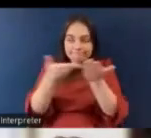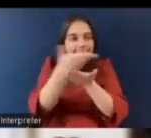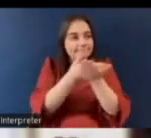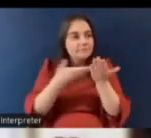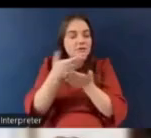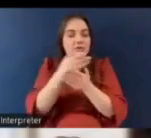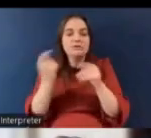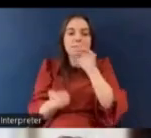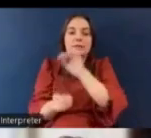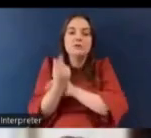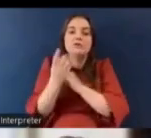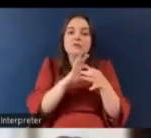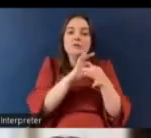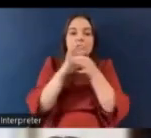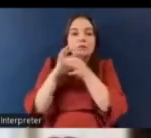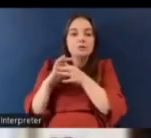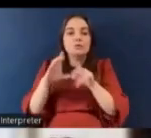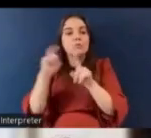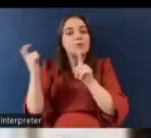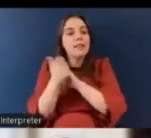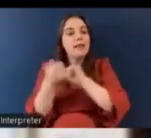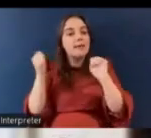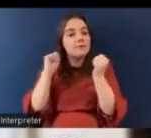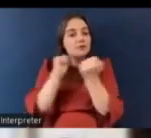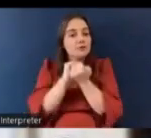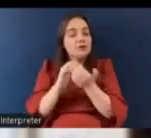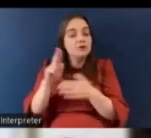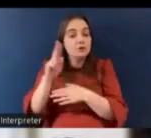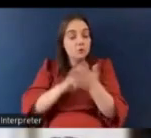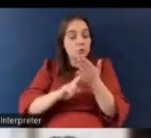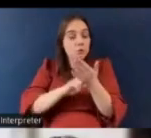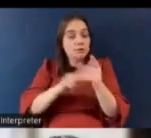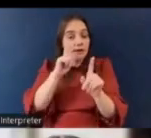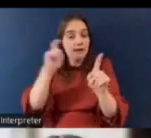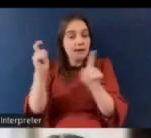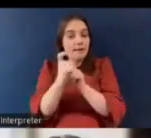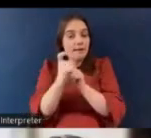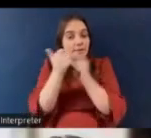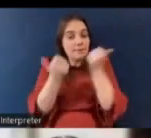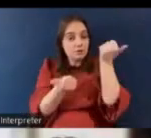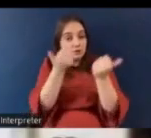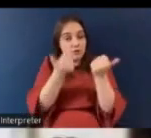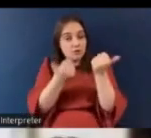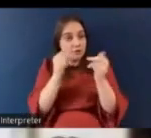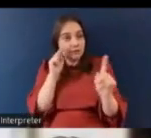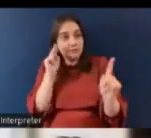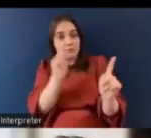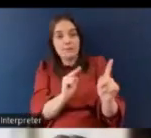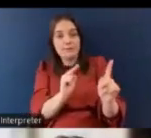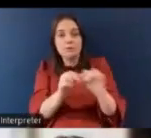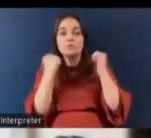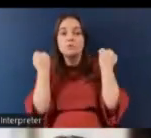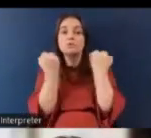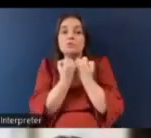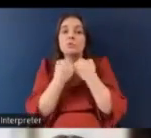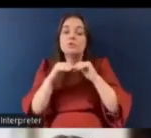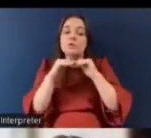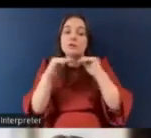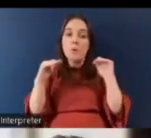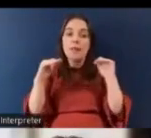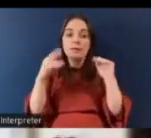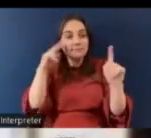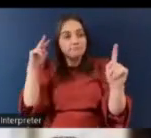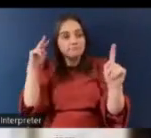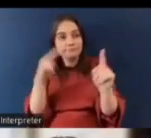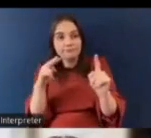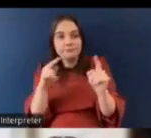of climate change using the climate justice lens. So, talking about it from a social equality perspective and also bringing it more